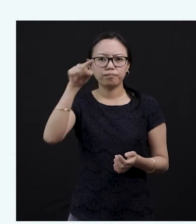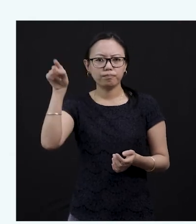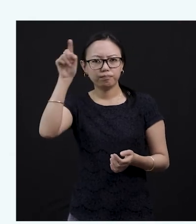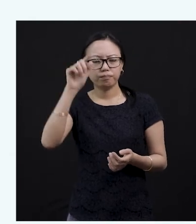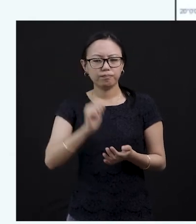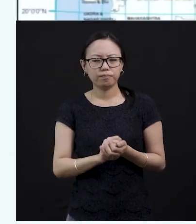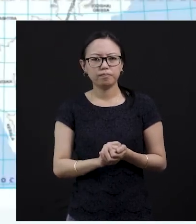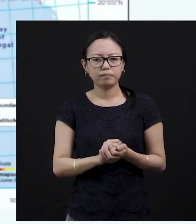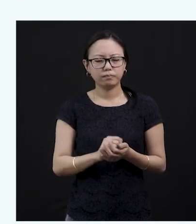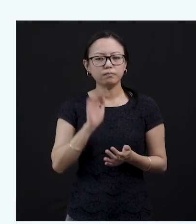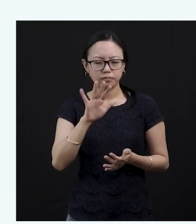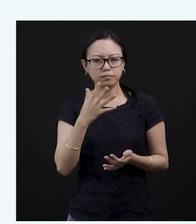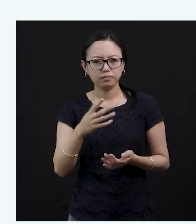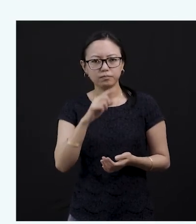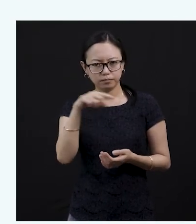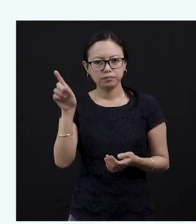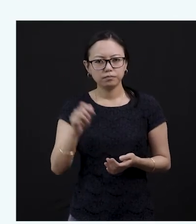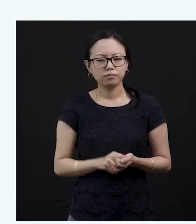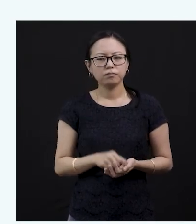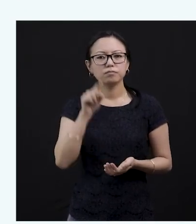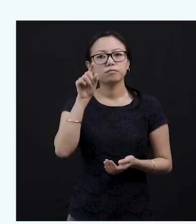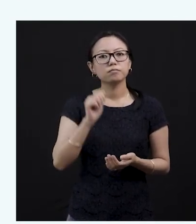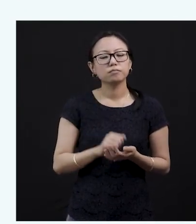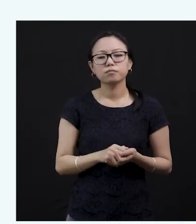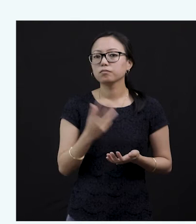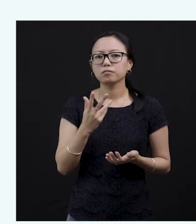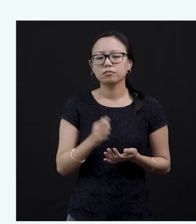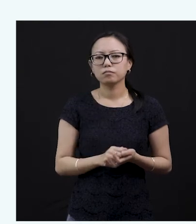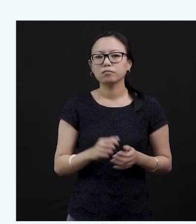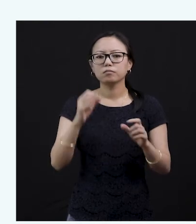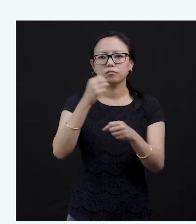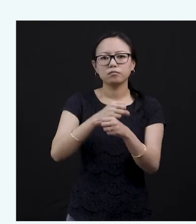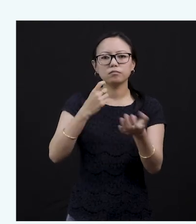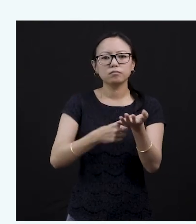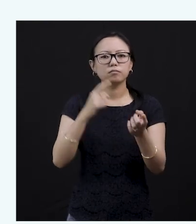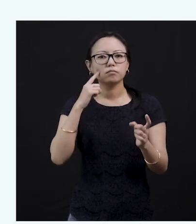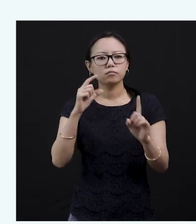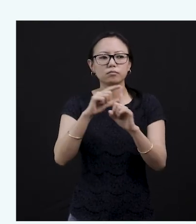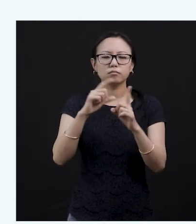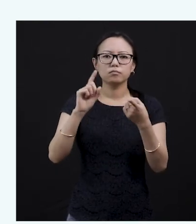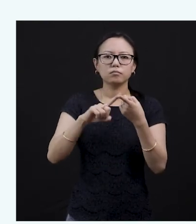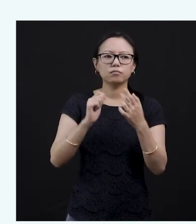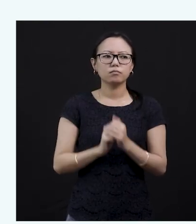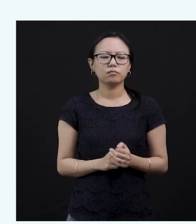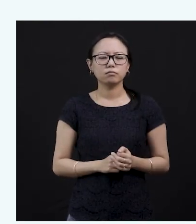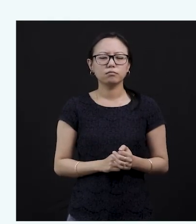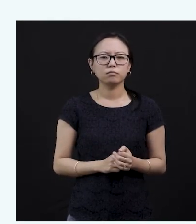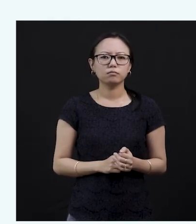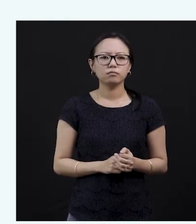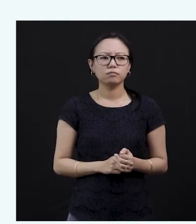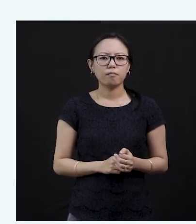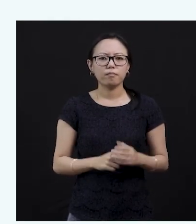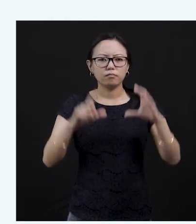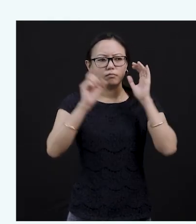Now let's take an example from this map, India map, okay? Now if somebody tells you the exact